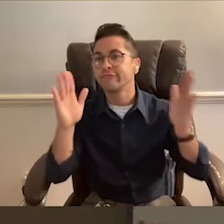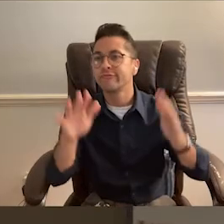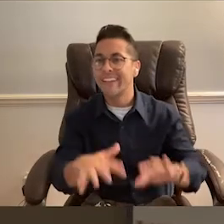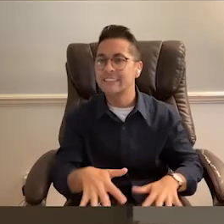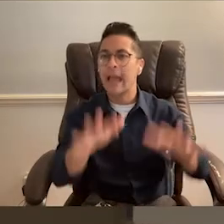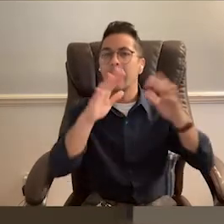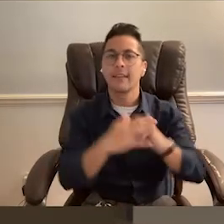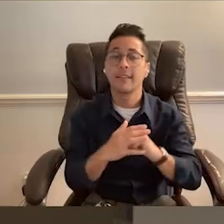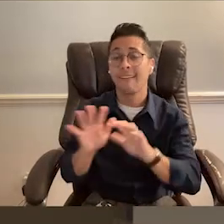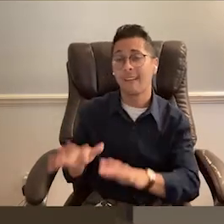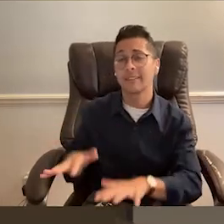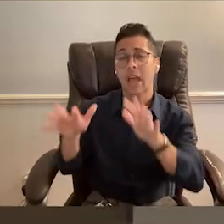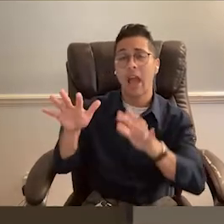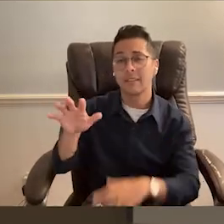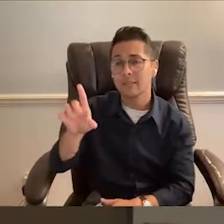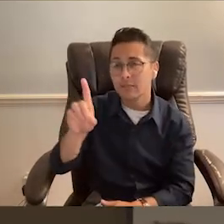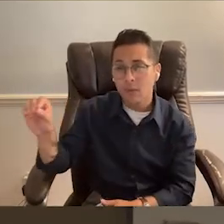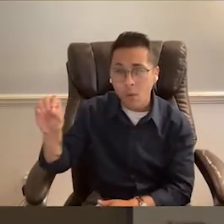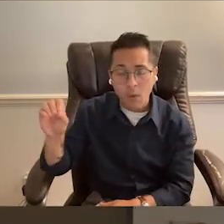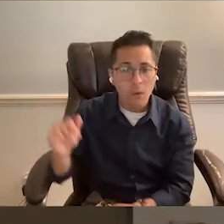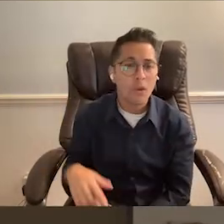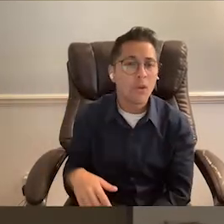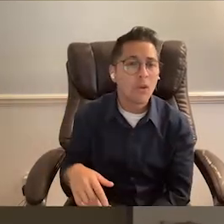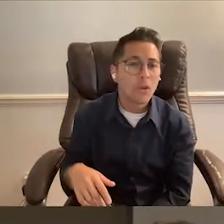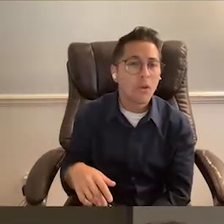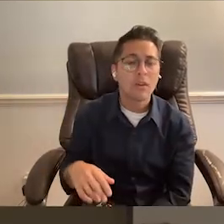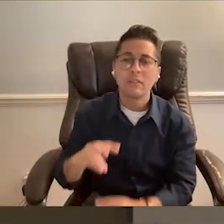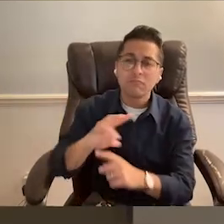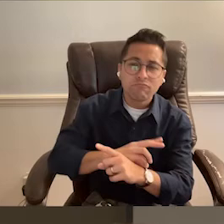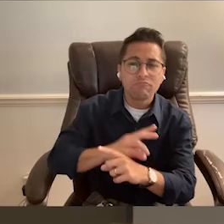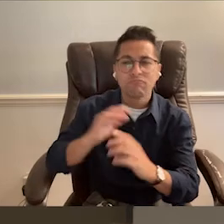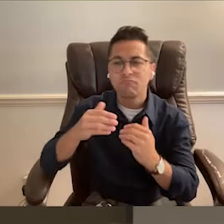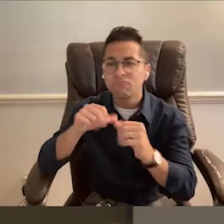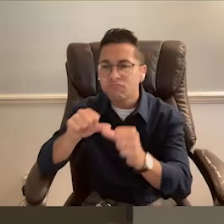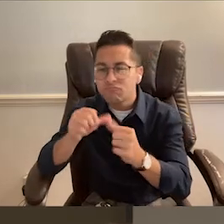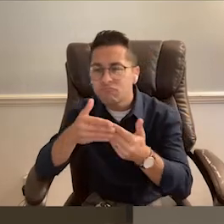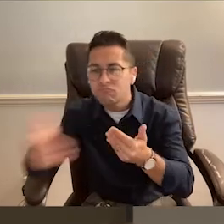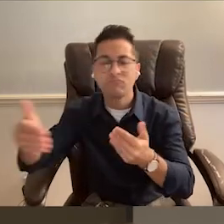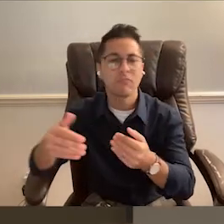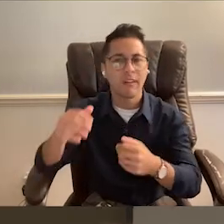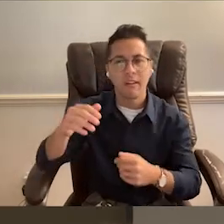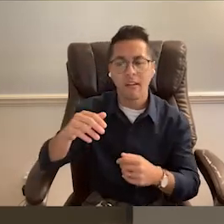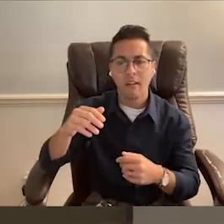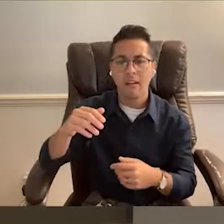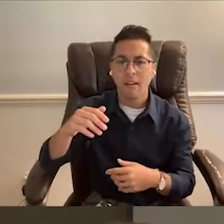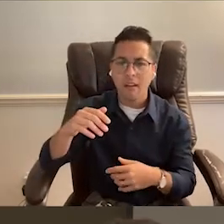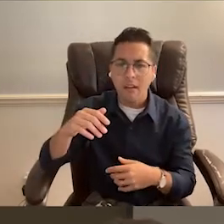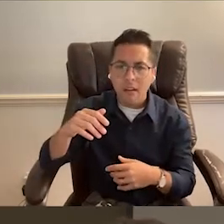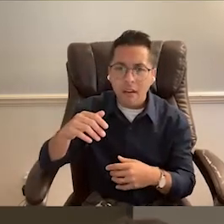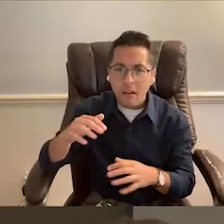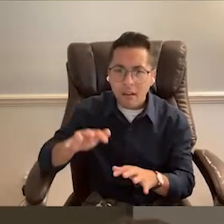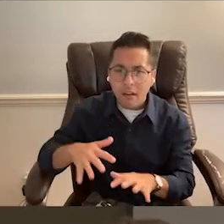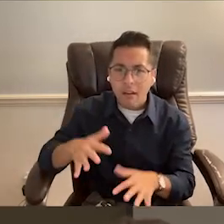mental health condition such as major depression or generalized anxiety disorder. Anxiety disorder is 6 or